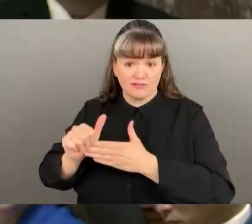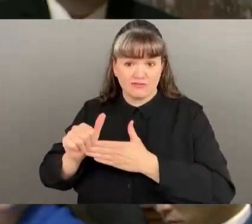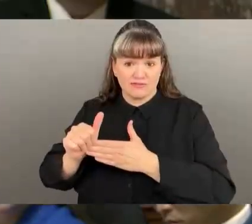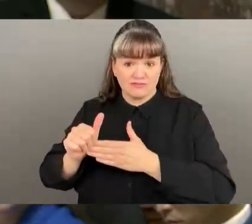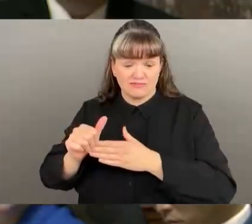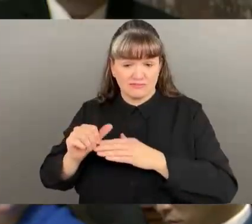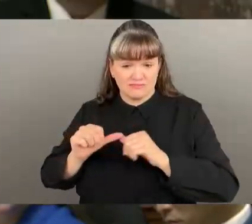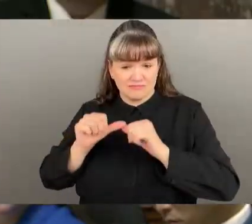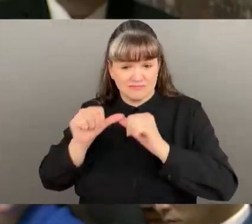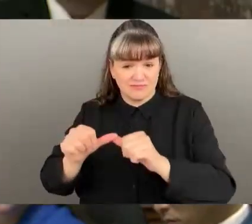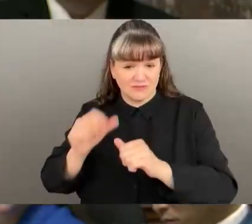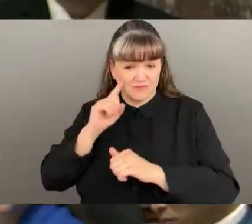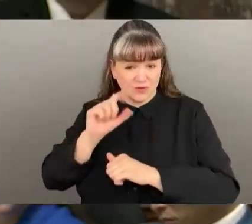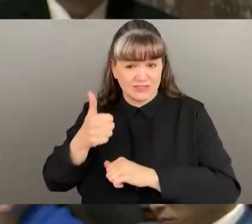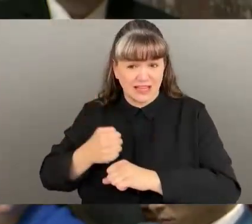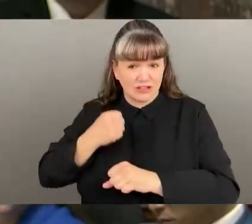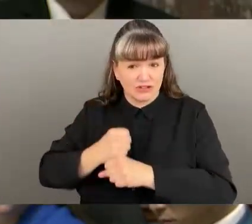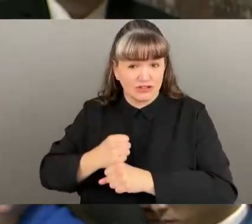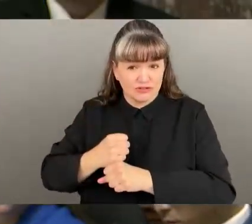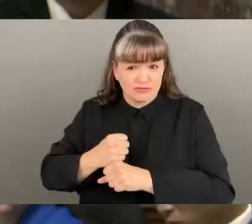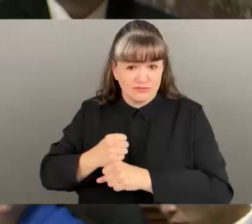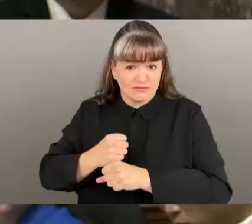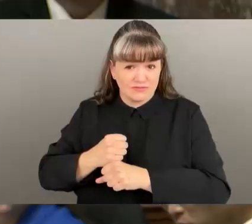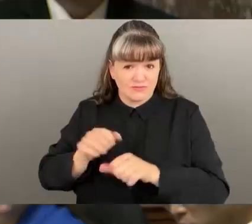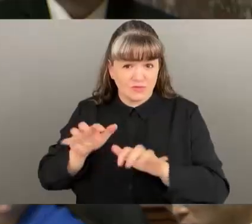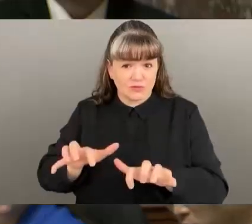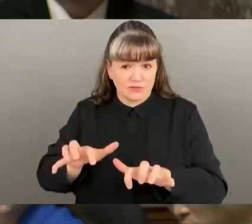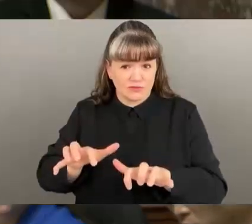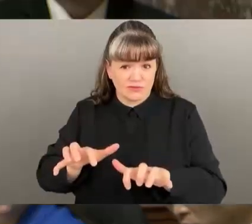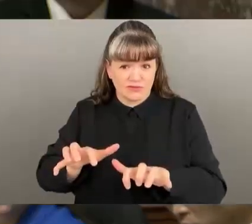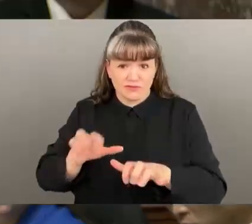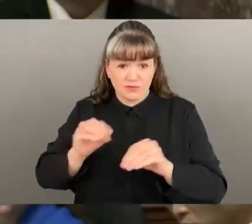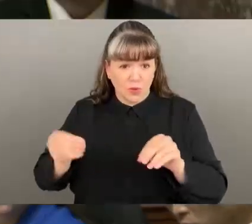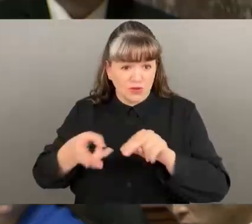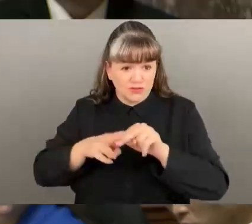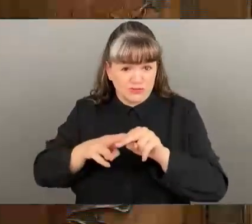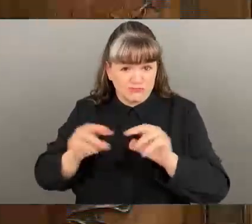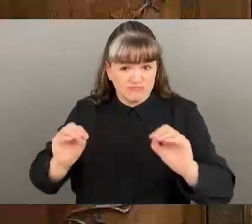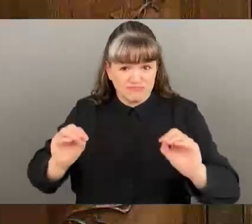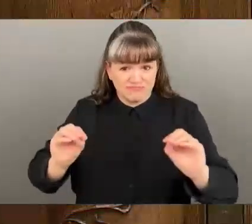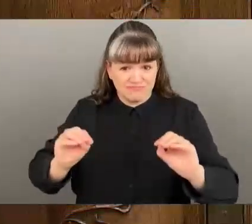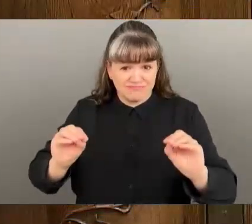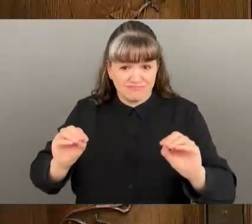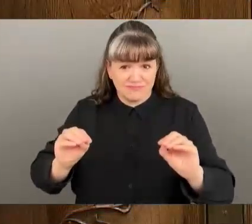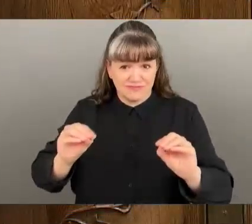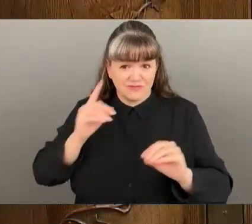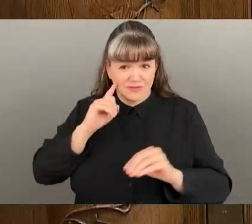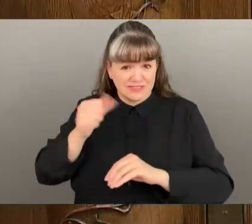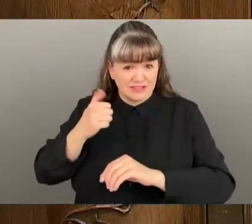And we have increased. Minister, just a minute. Sit down.